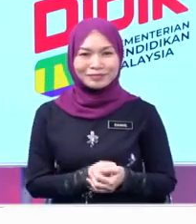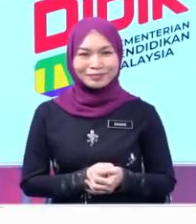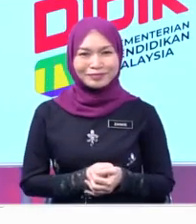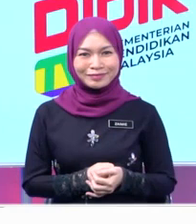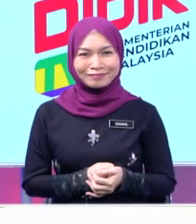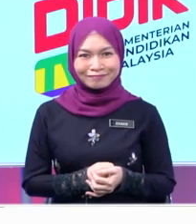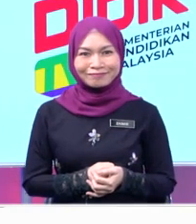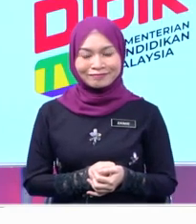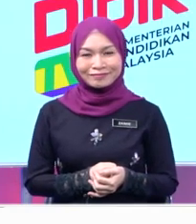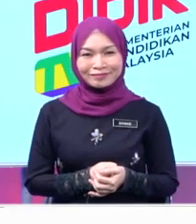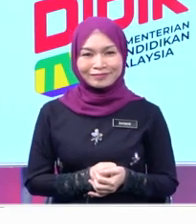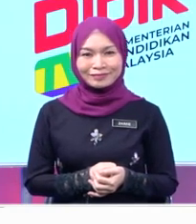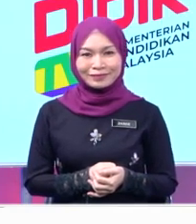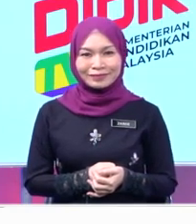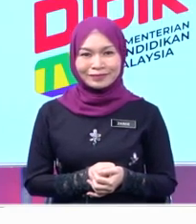Right.